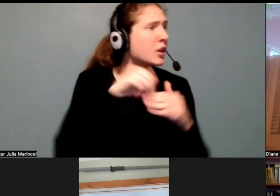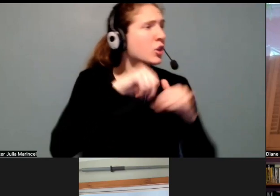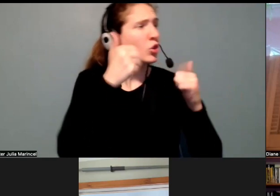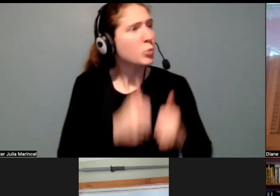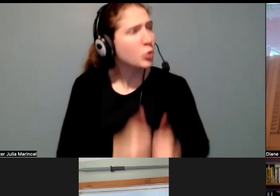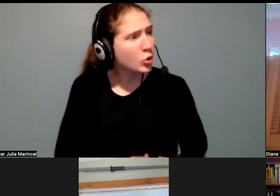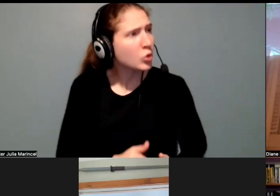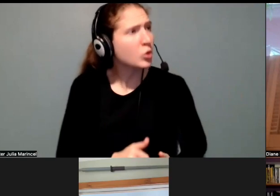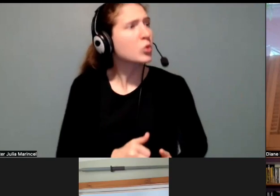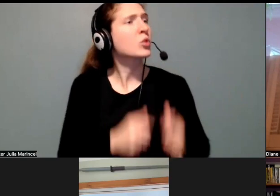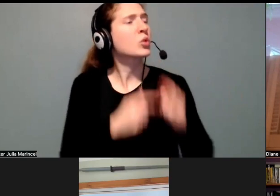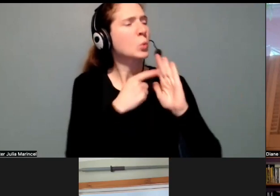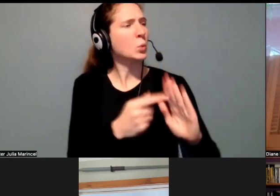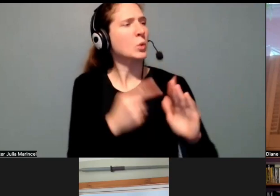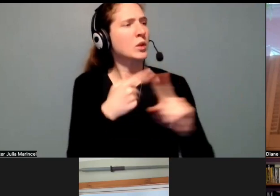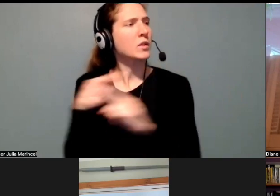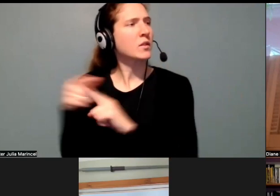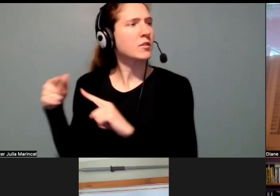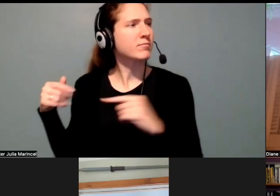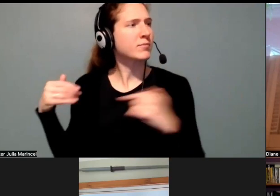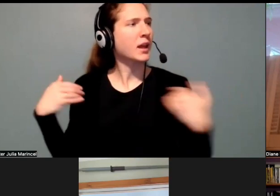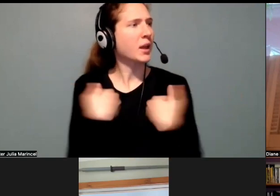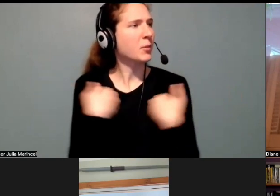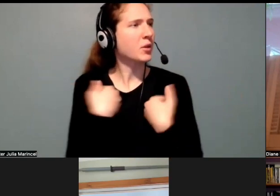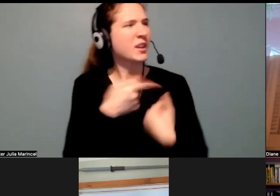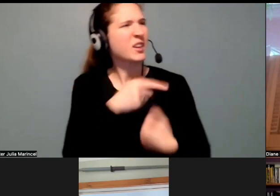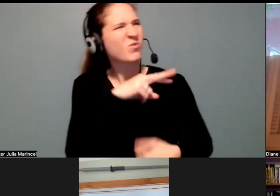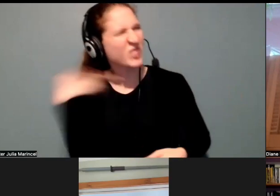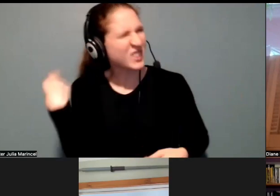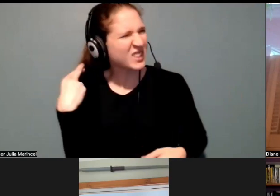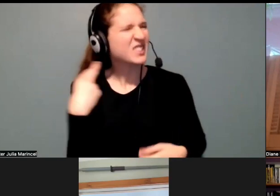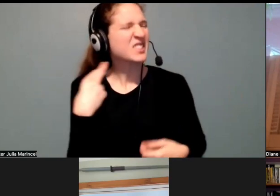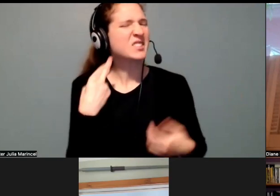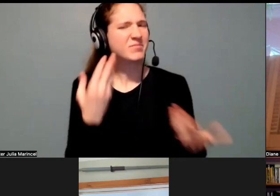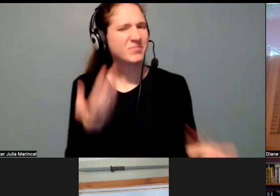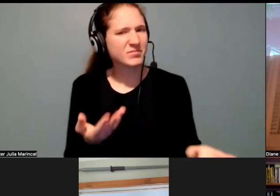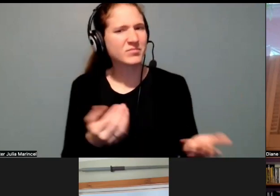different animals that are threatened or endangered.